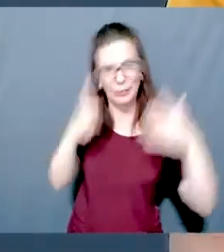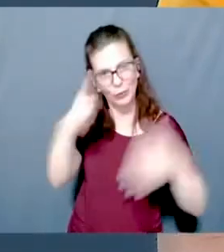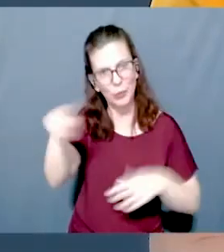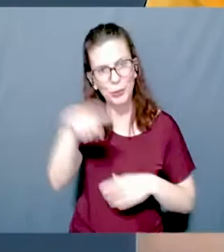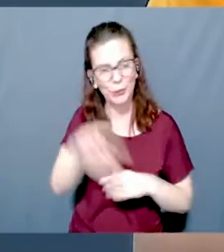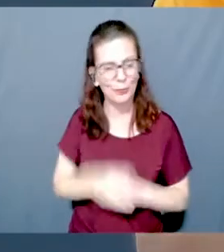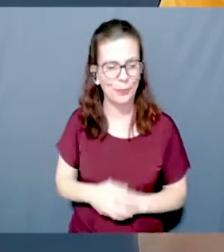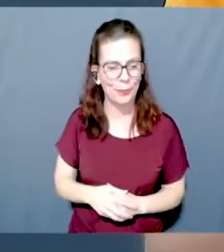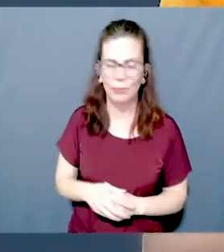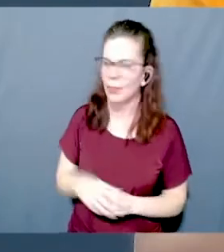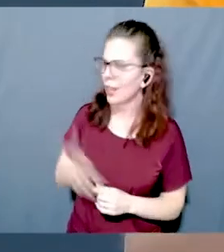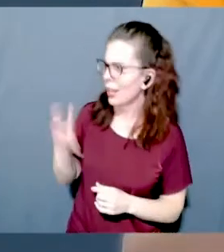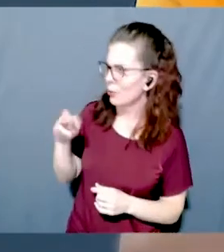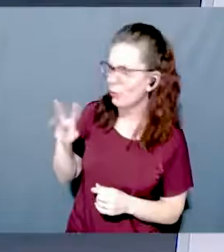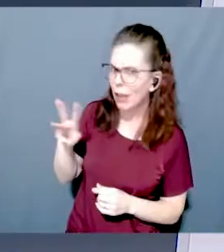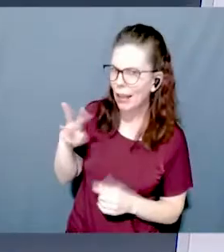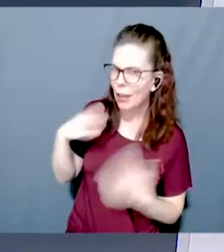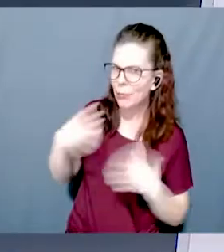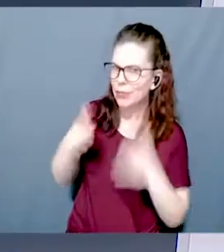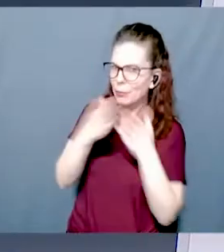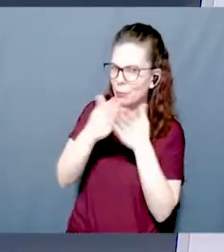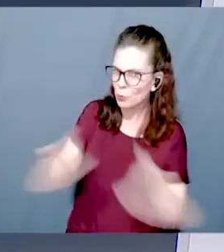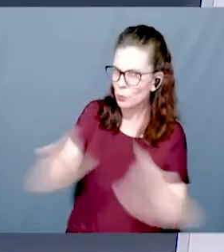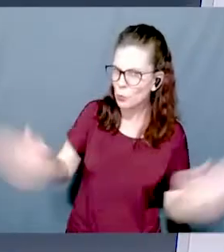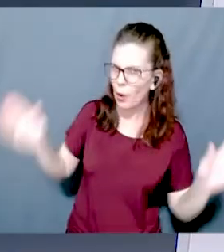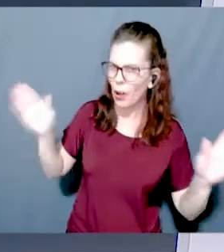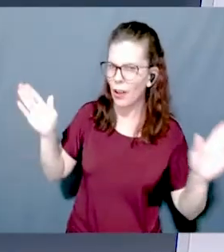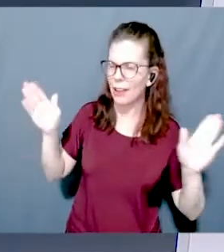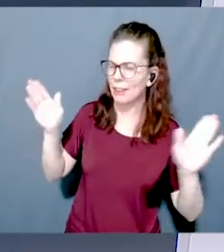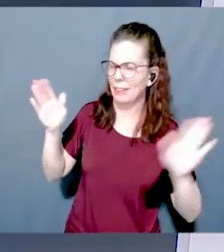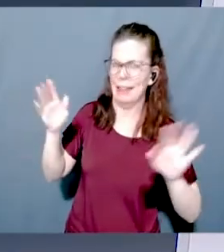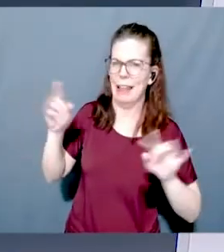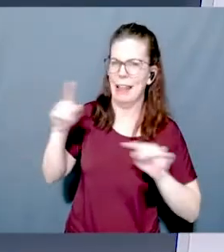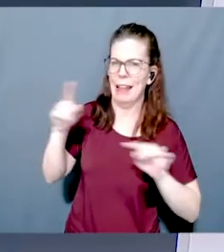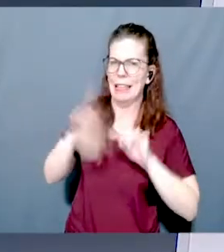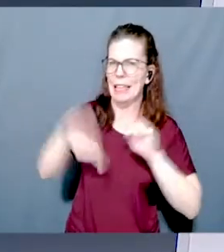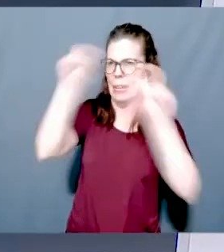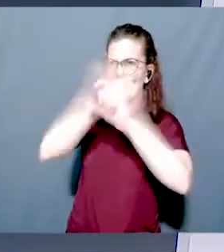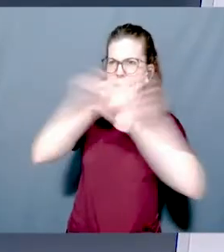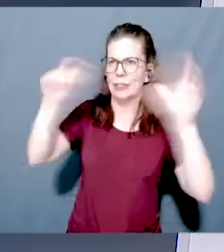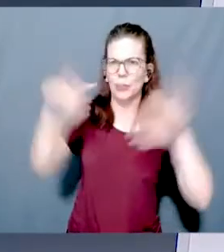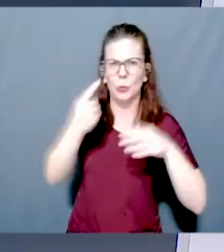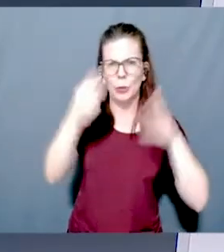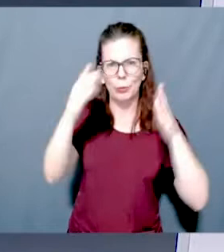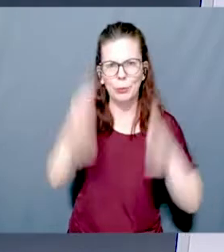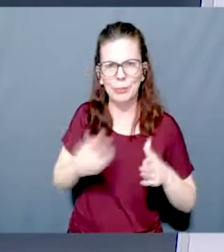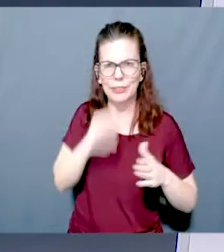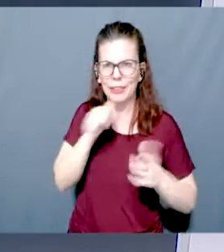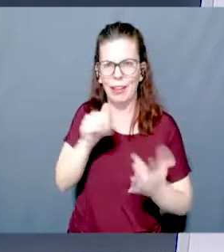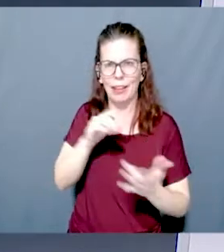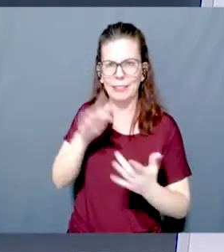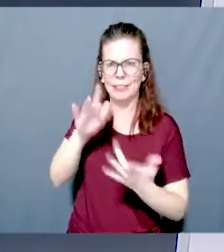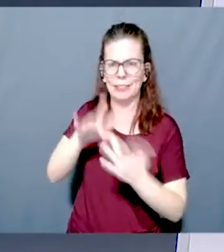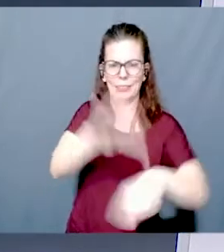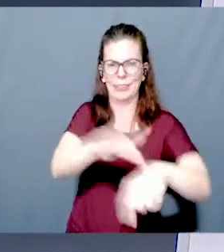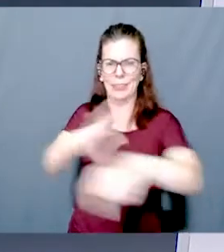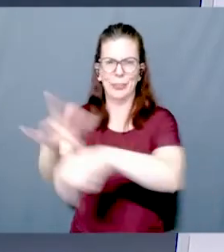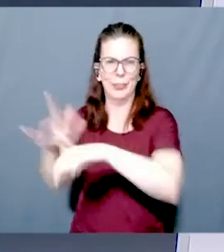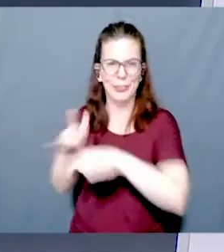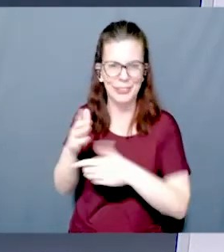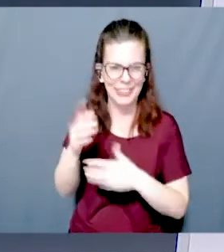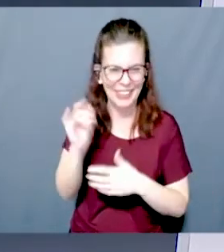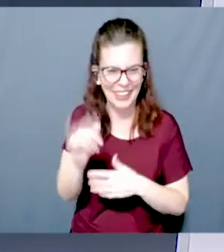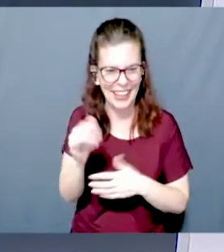that's incredibly broad. I can't imagine a single person that doesn't touch in some way. And as a result, I can imagine